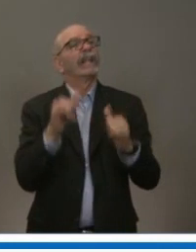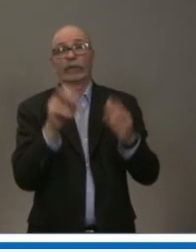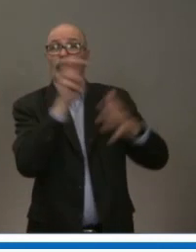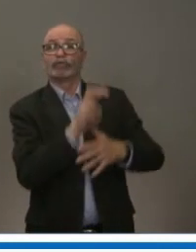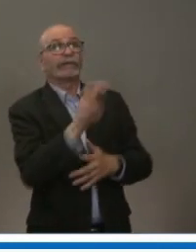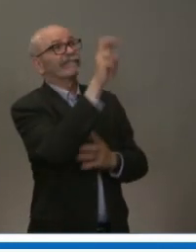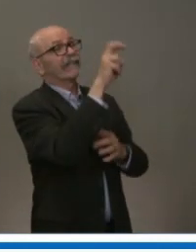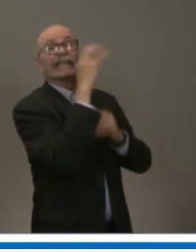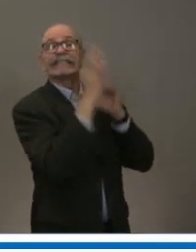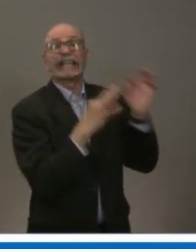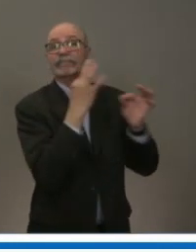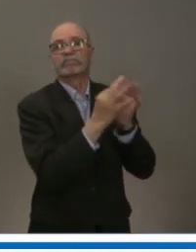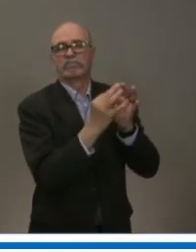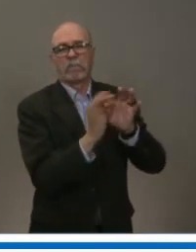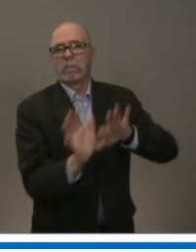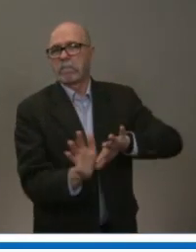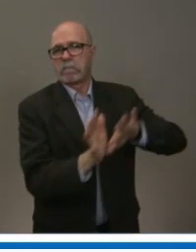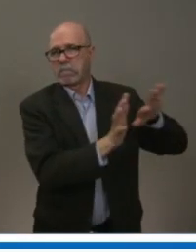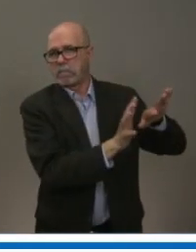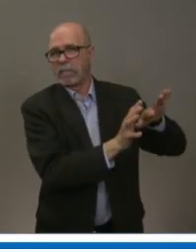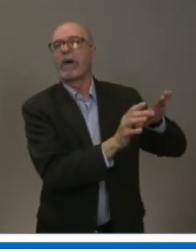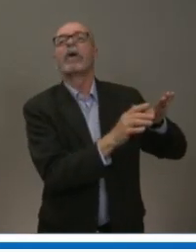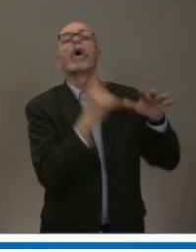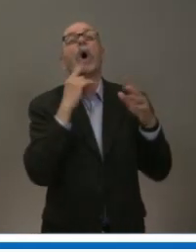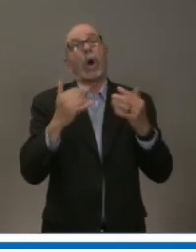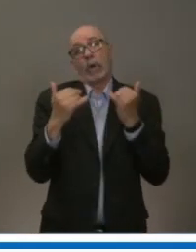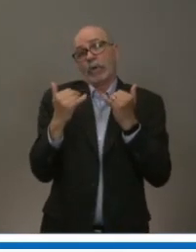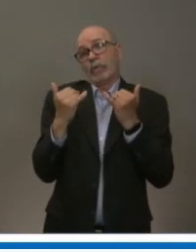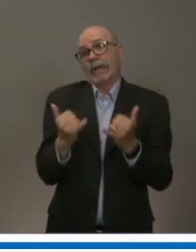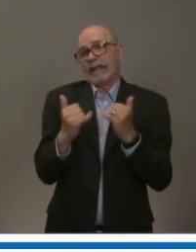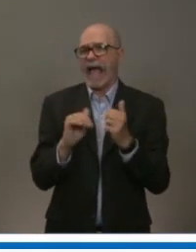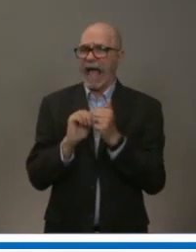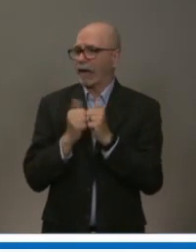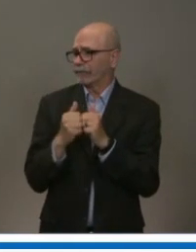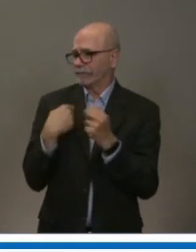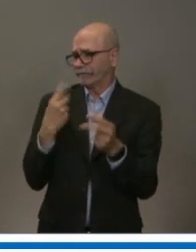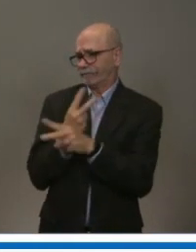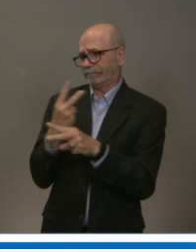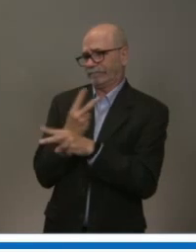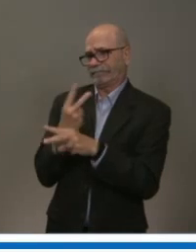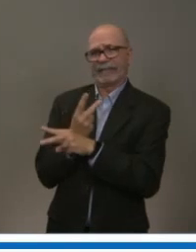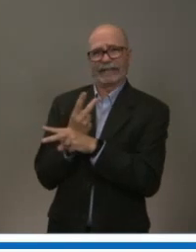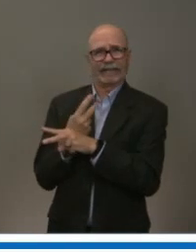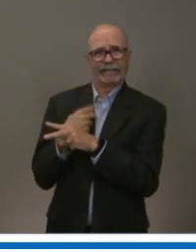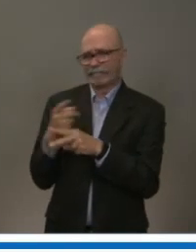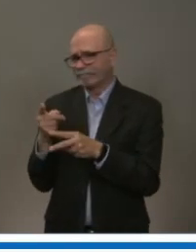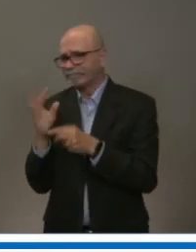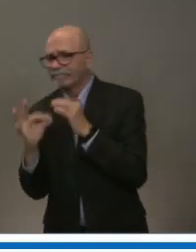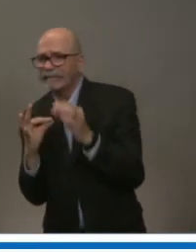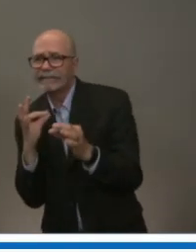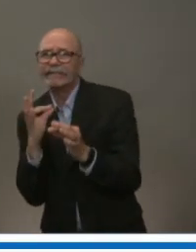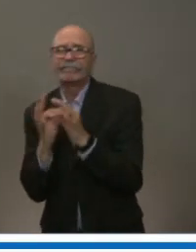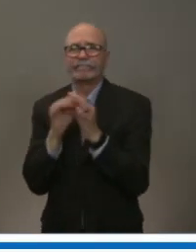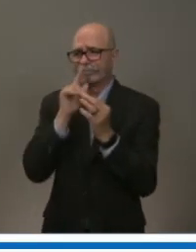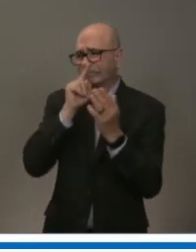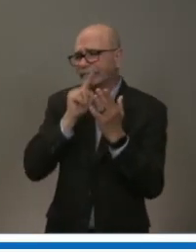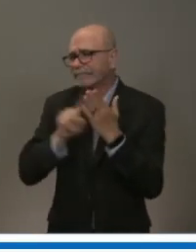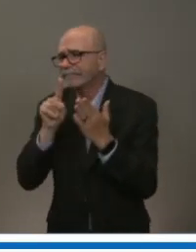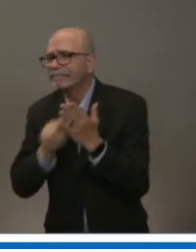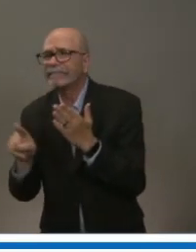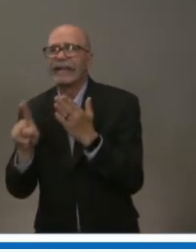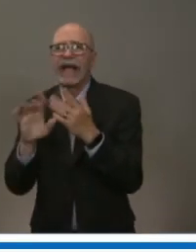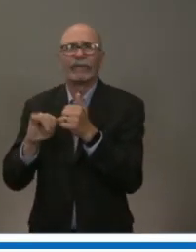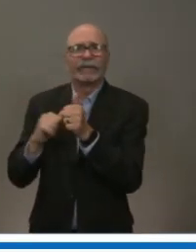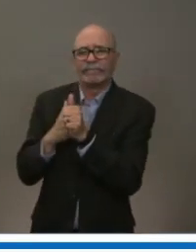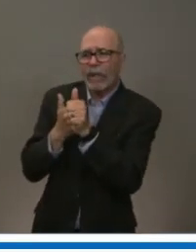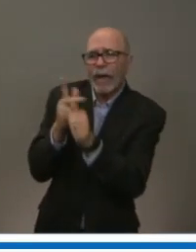that we are using for screening for COVID-19. And this is based on, as we get more and more experience globally as well